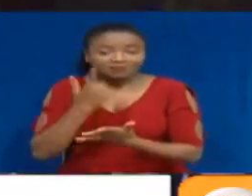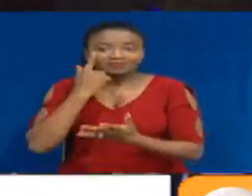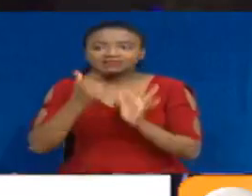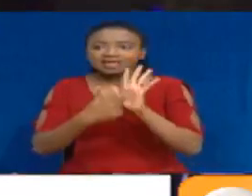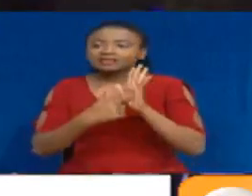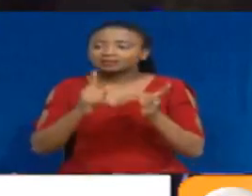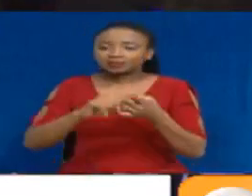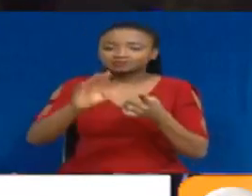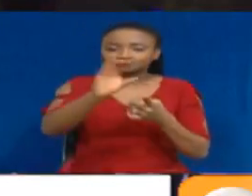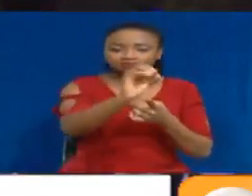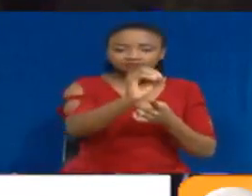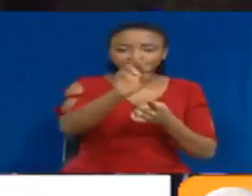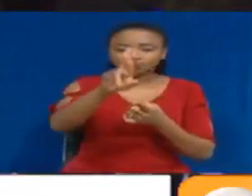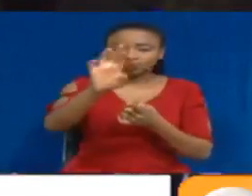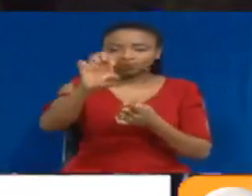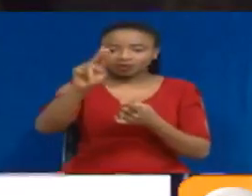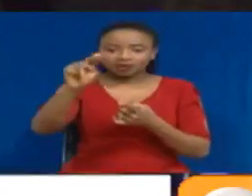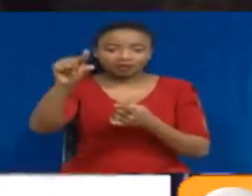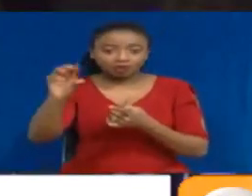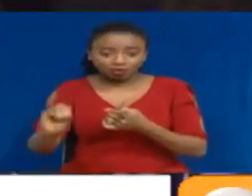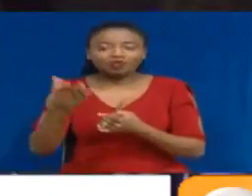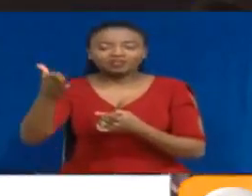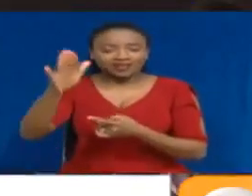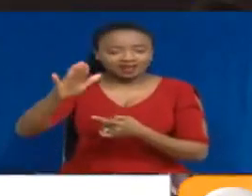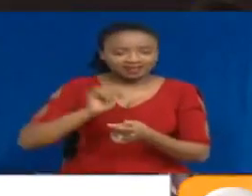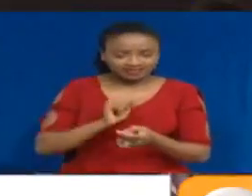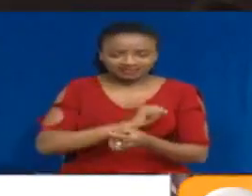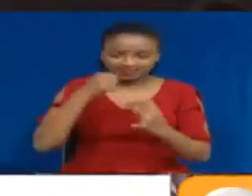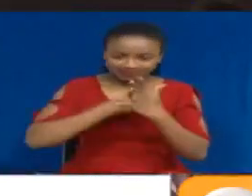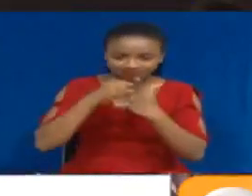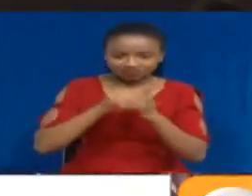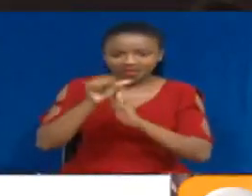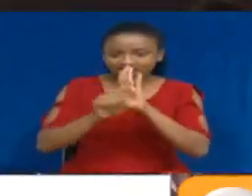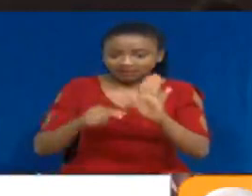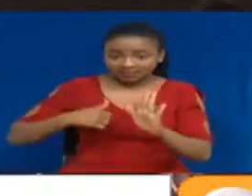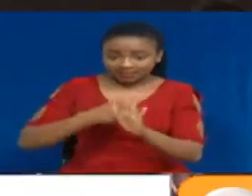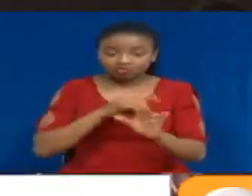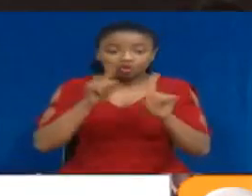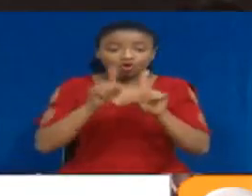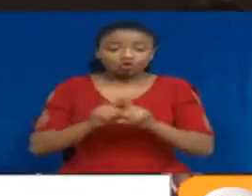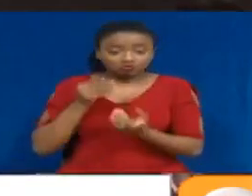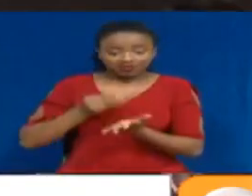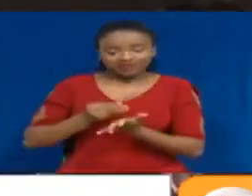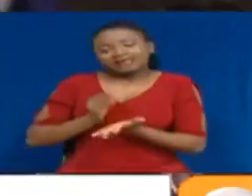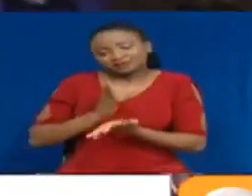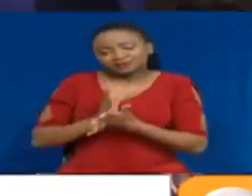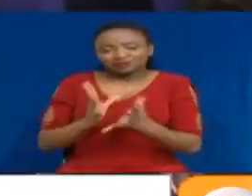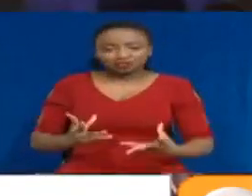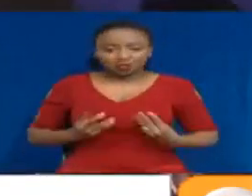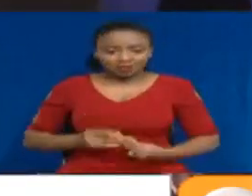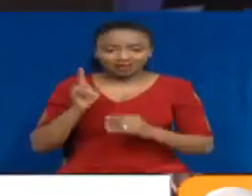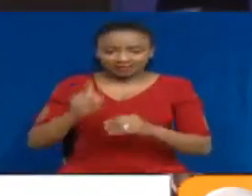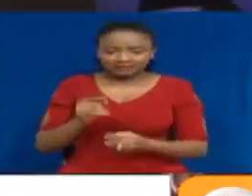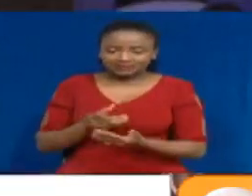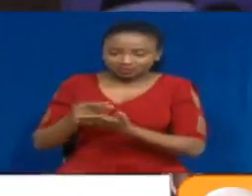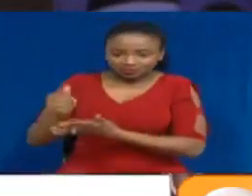Orengo akipusha agenda yetu huko bunge kwa Senate. In finance we agree we have to pay debt. But even